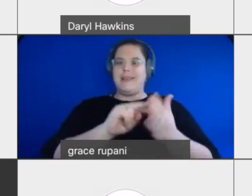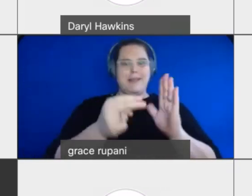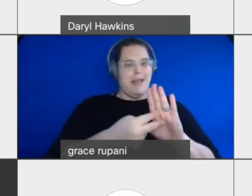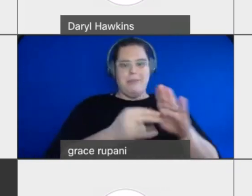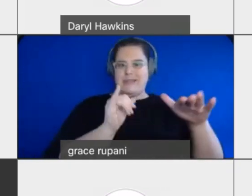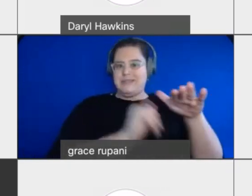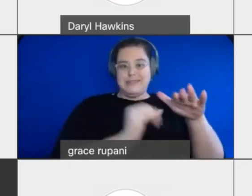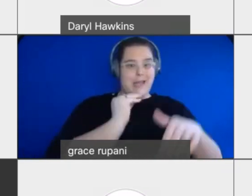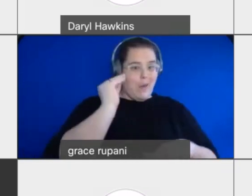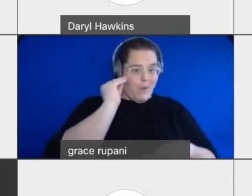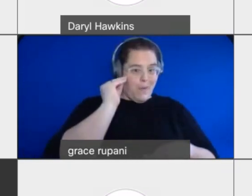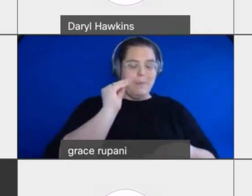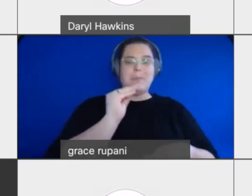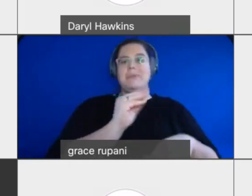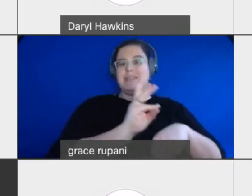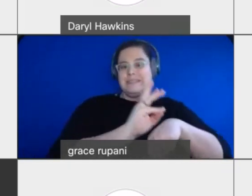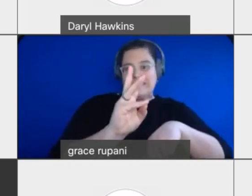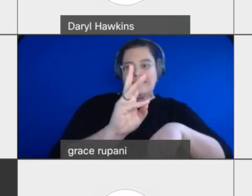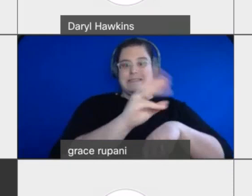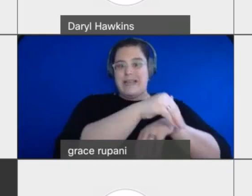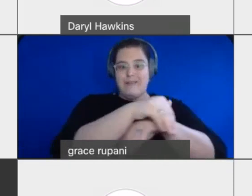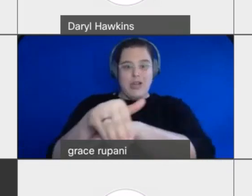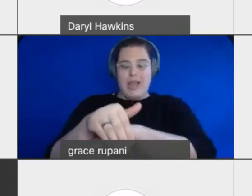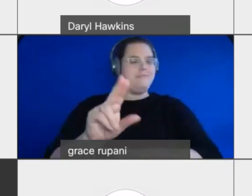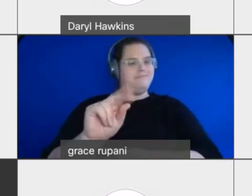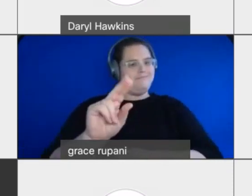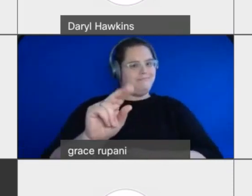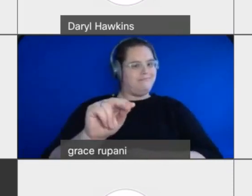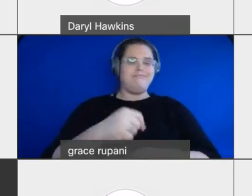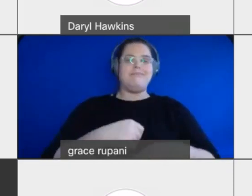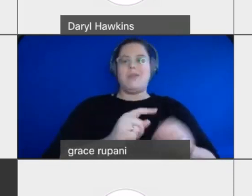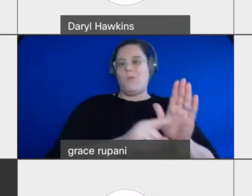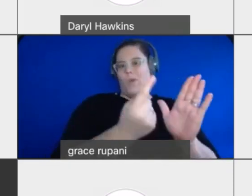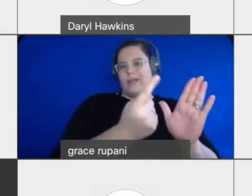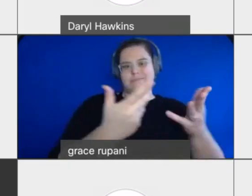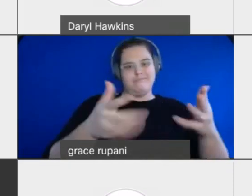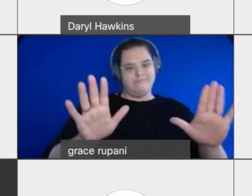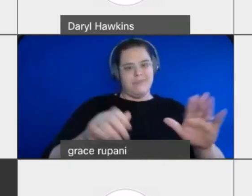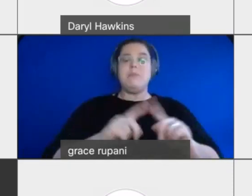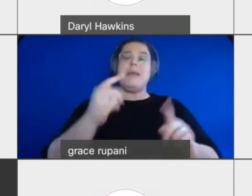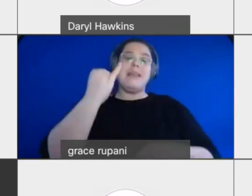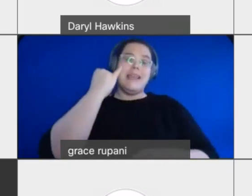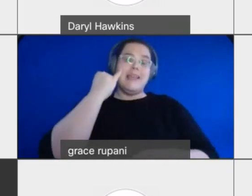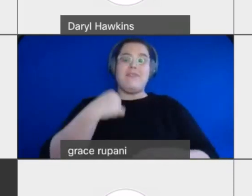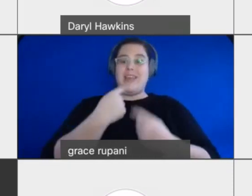that we had to be in by 6 that evening. So if there are any updates of that nature, you'll get them separately.